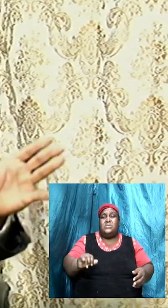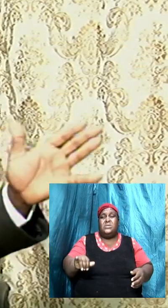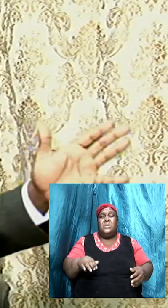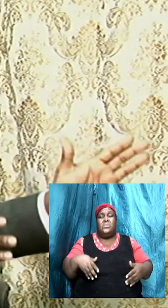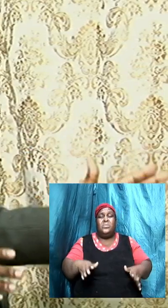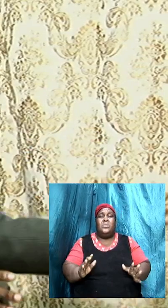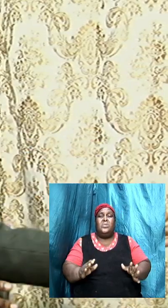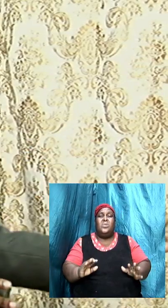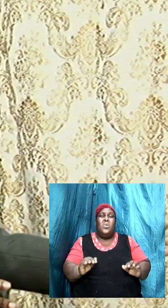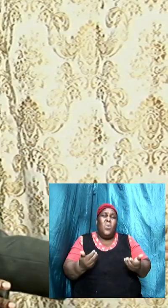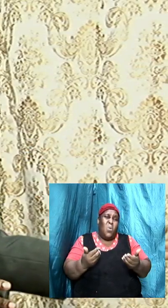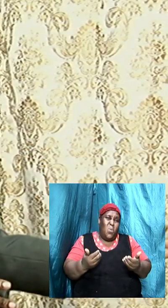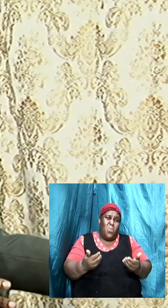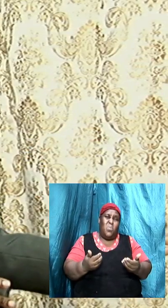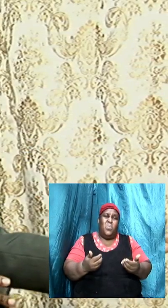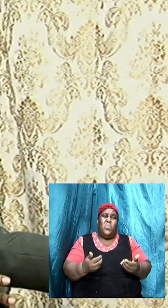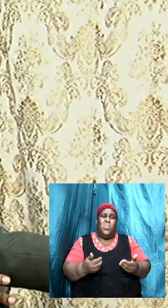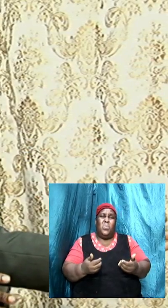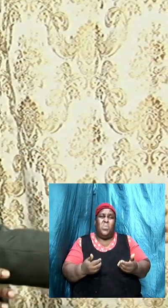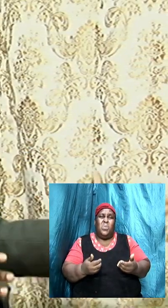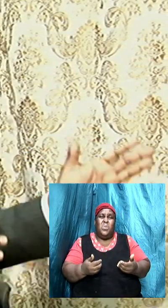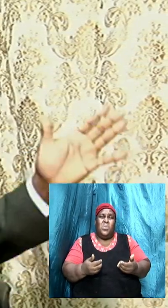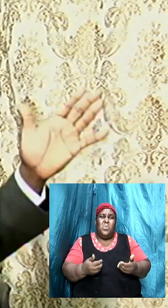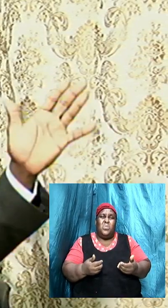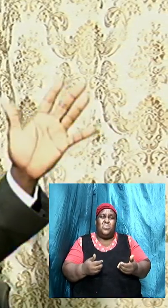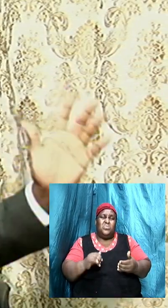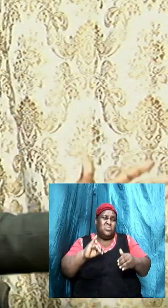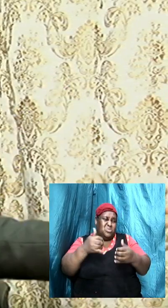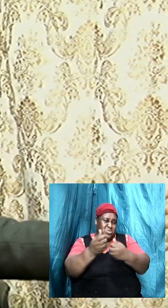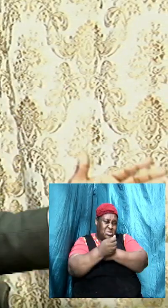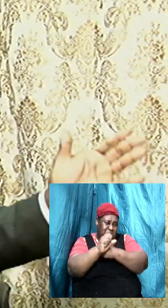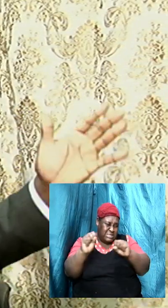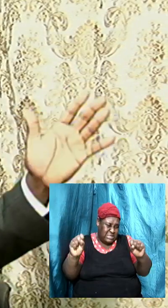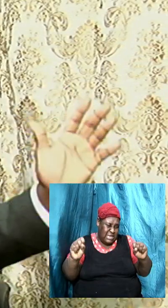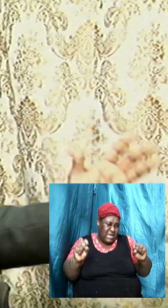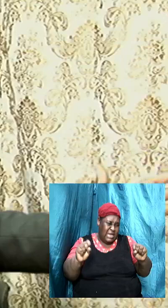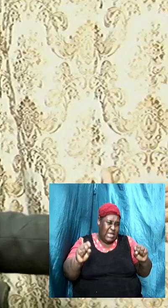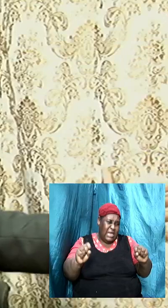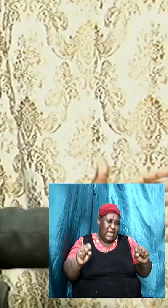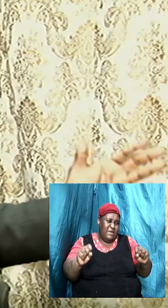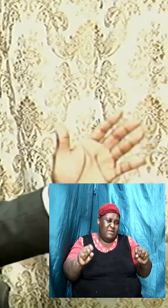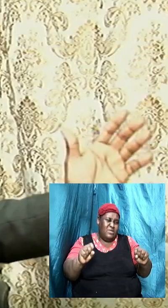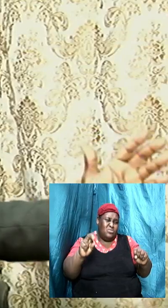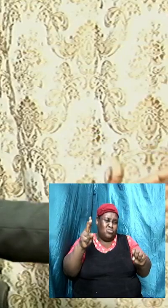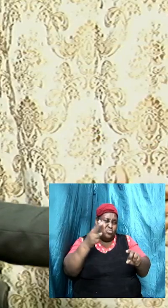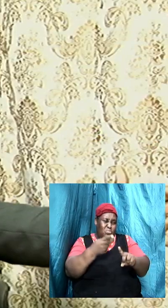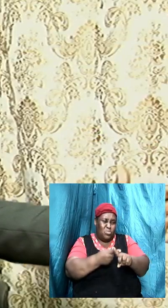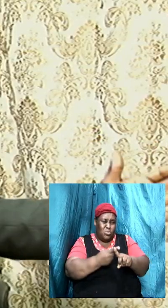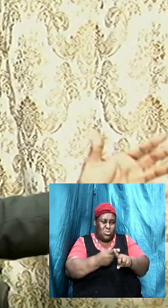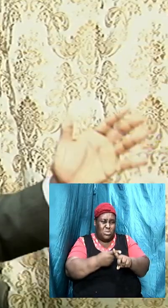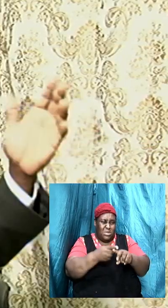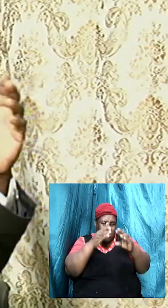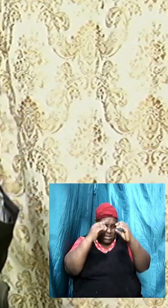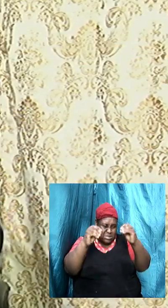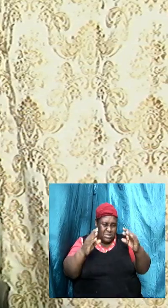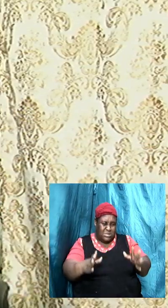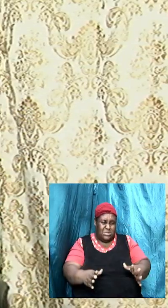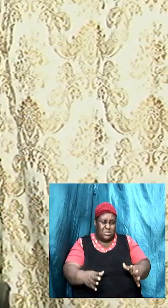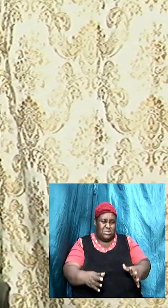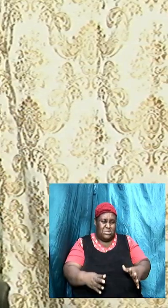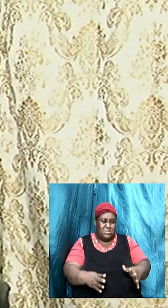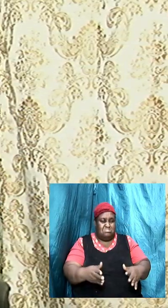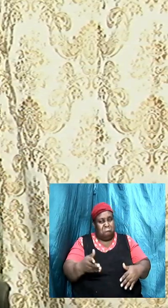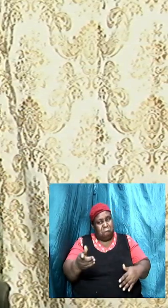and give him 2 months, and he's apostle and he's prophet and he's teacher this,